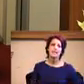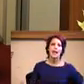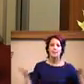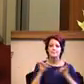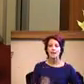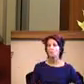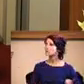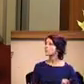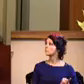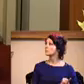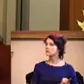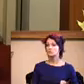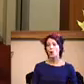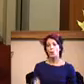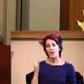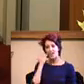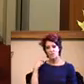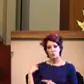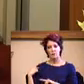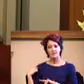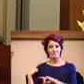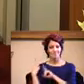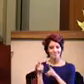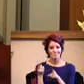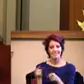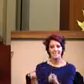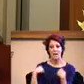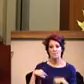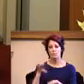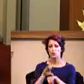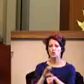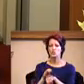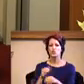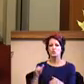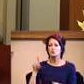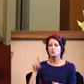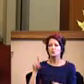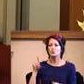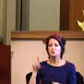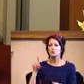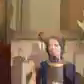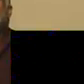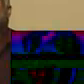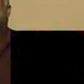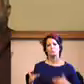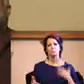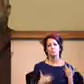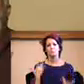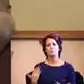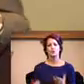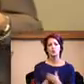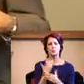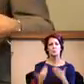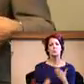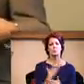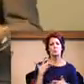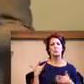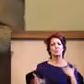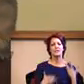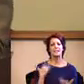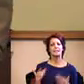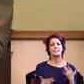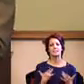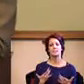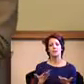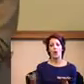us as I say who've been around for a while around churches sometimes we just need a little bit of Revival a little bit of renewal a little bit of a dose of the